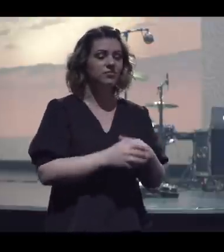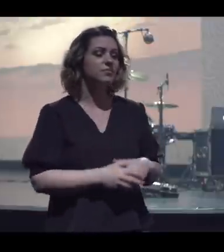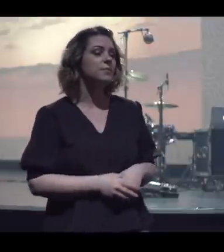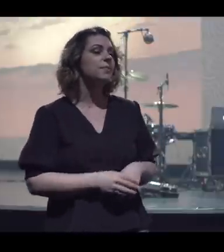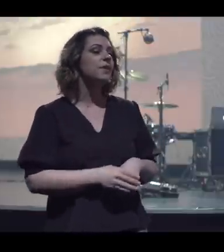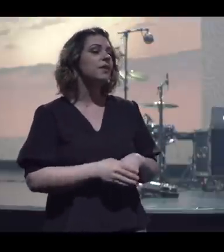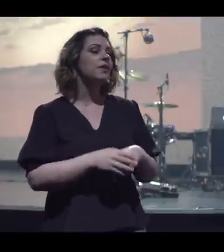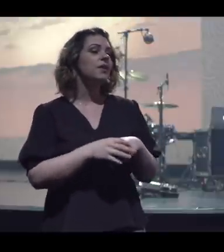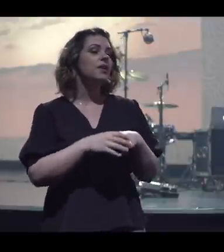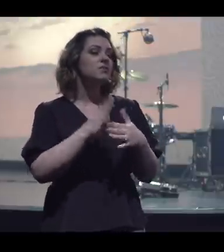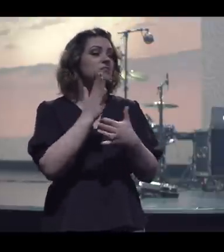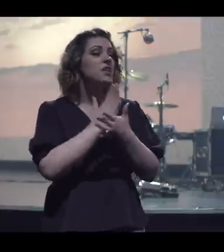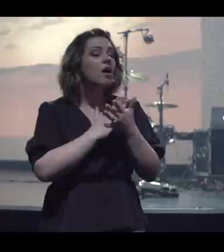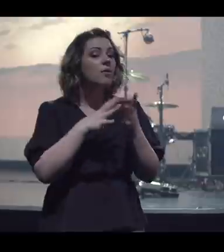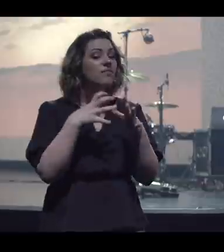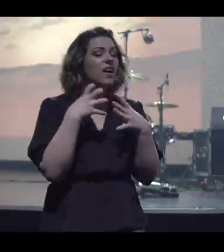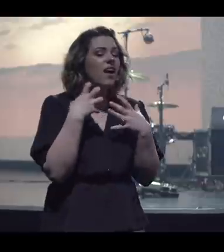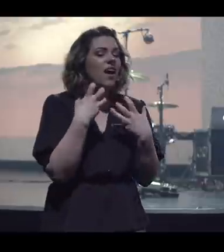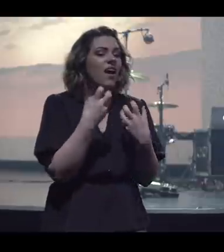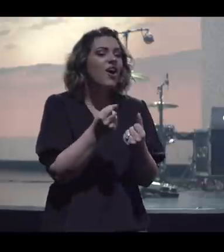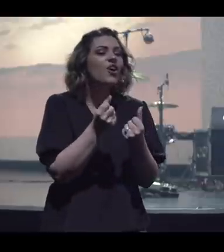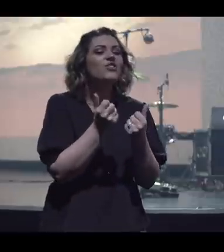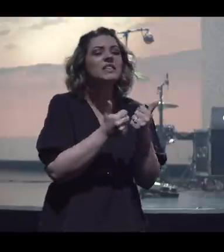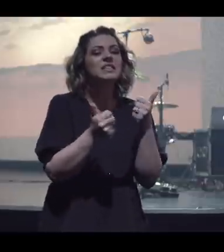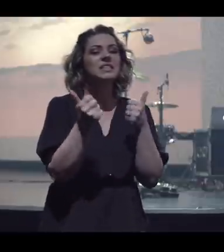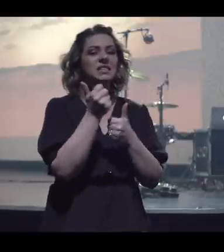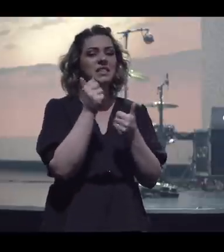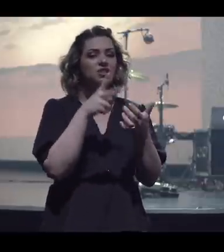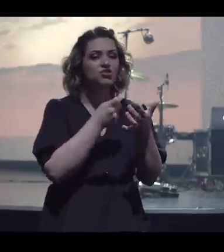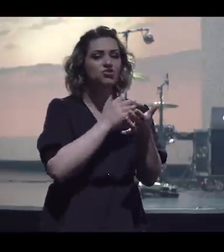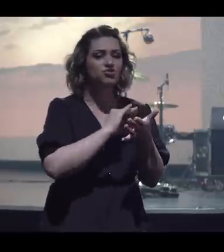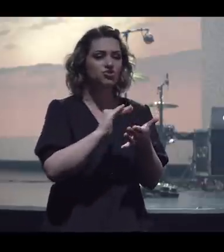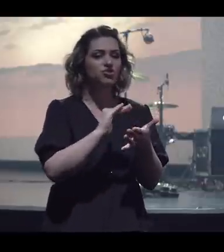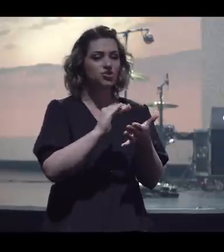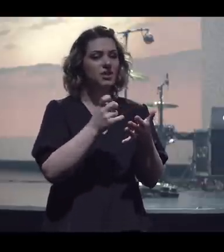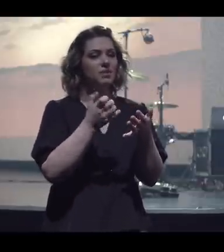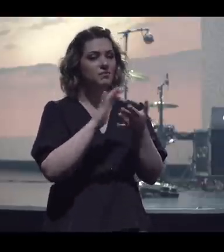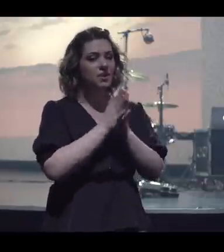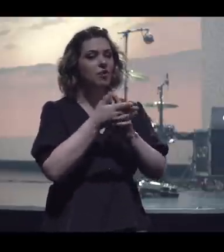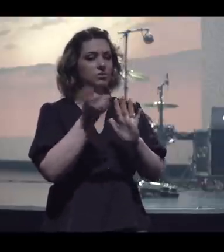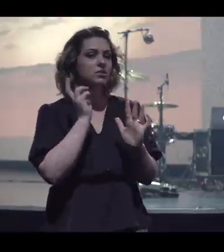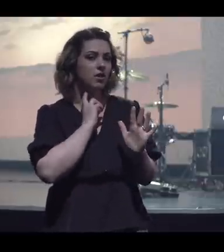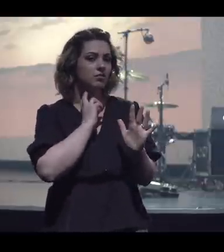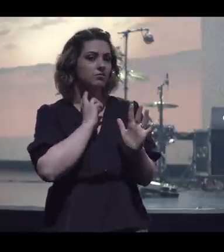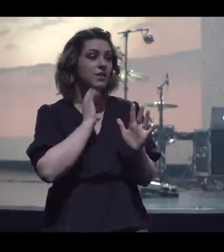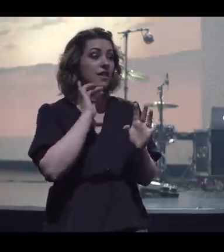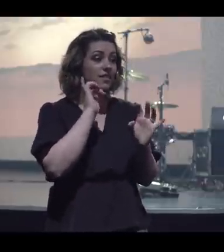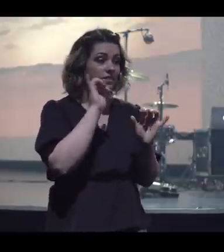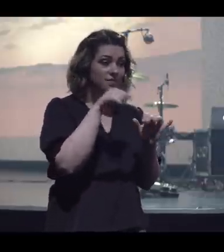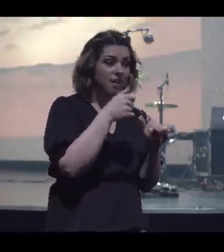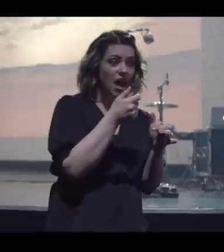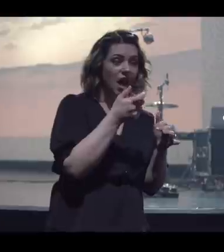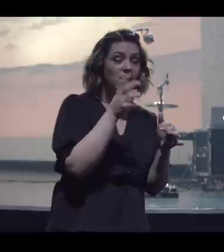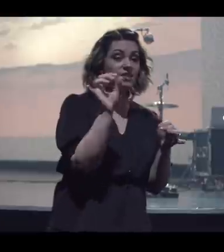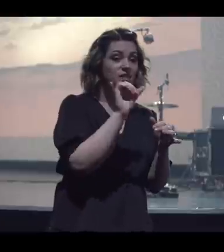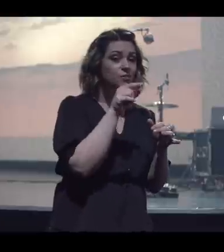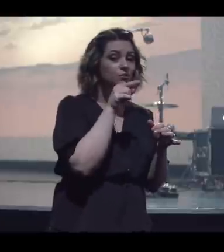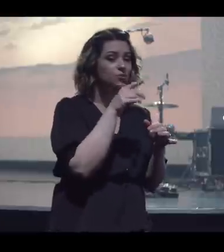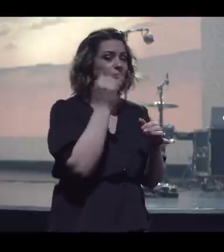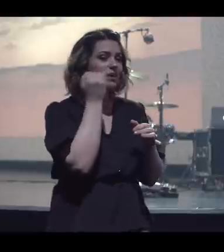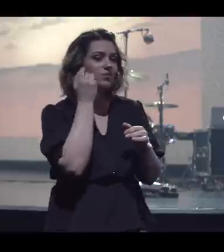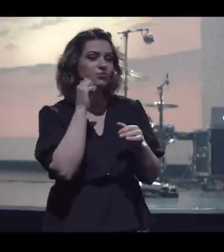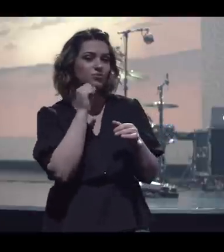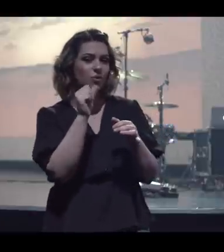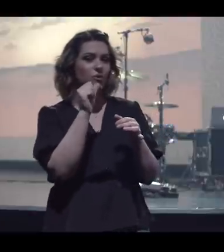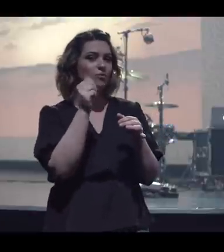some of the healthiest sheep get cast. And that could be you if you're not aware. And the reason I'm grateful for the